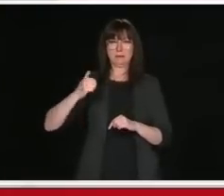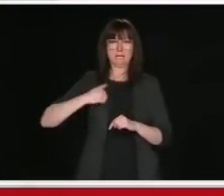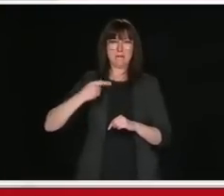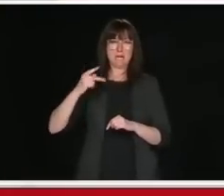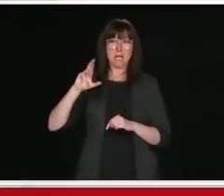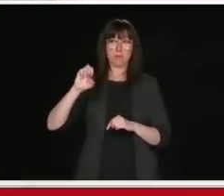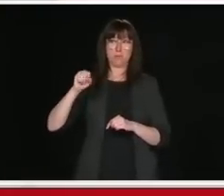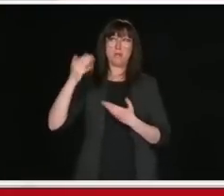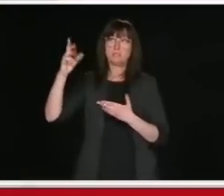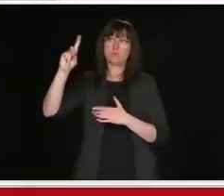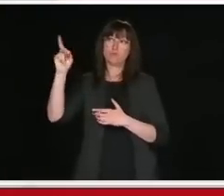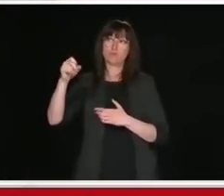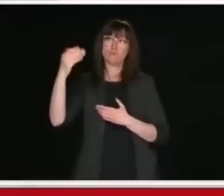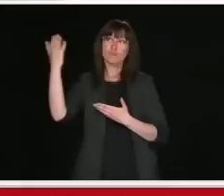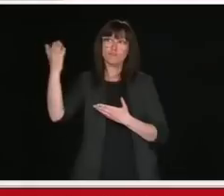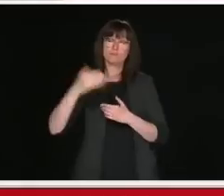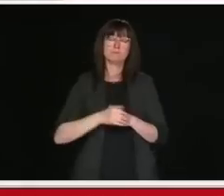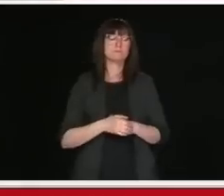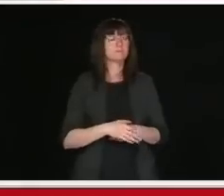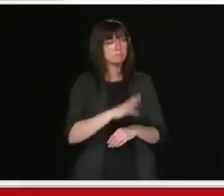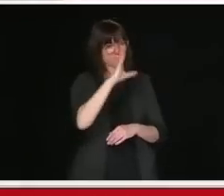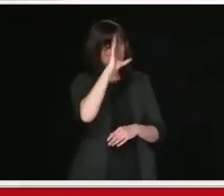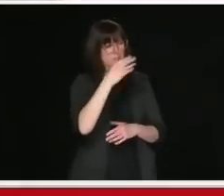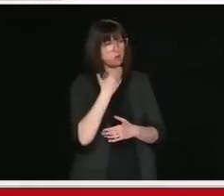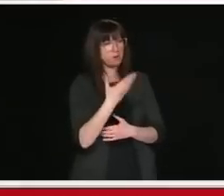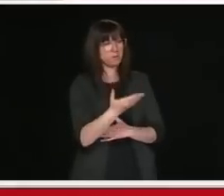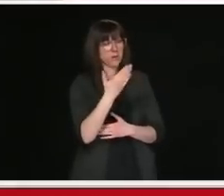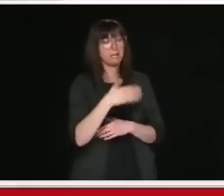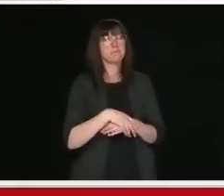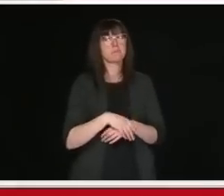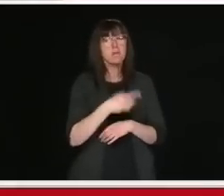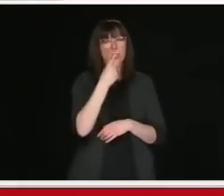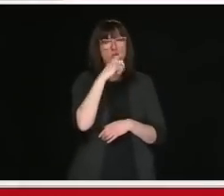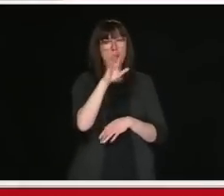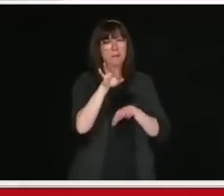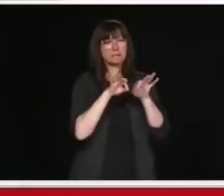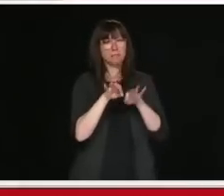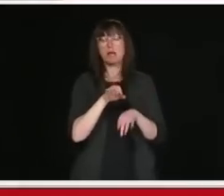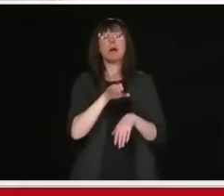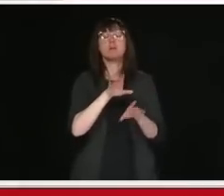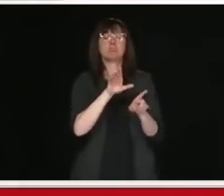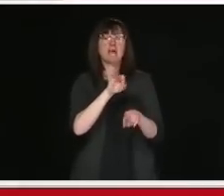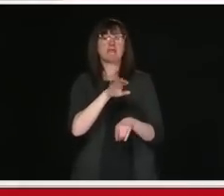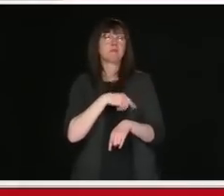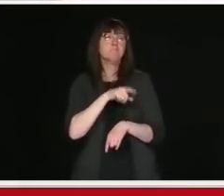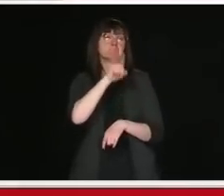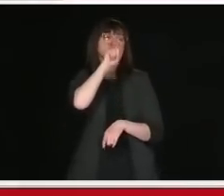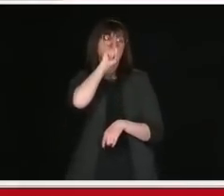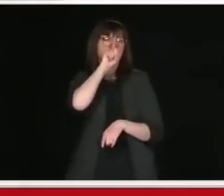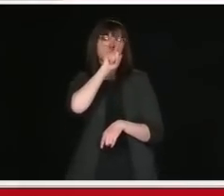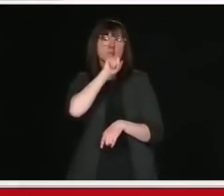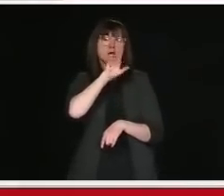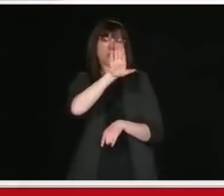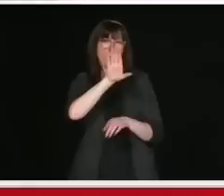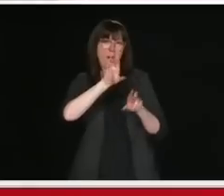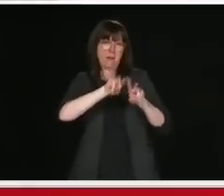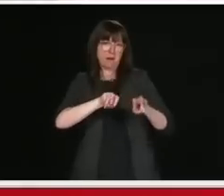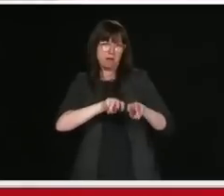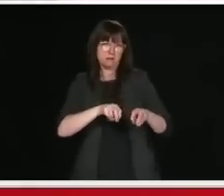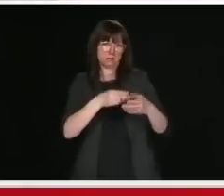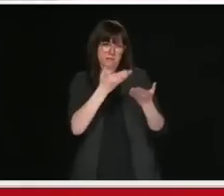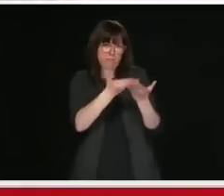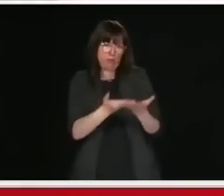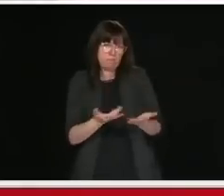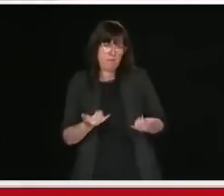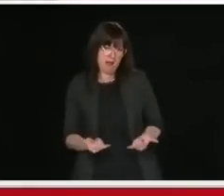Good morning. I'm wondering if you could explain to us, if you're not going to tell us what those analyses say yet, can you tell us what metrics are going into